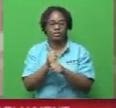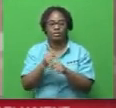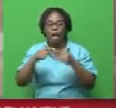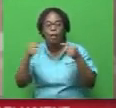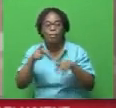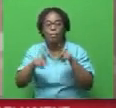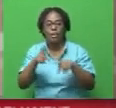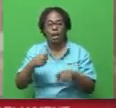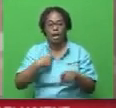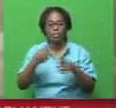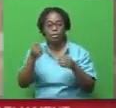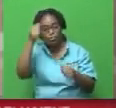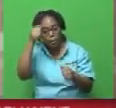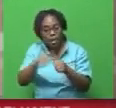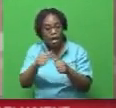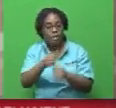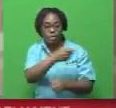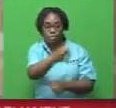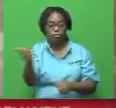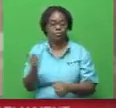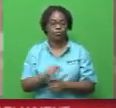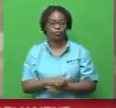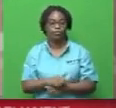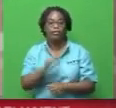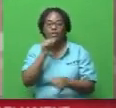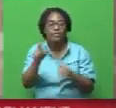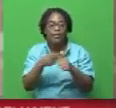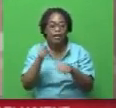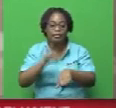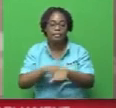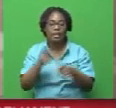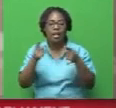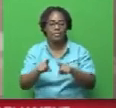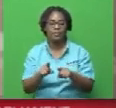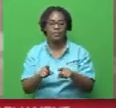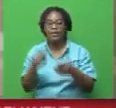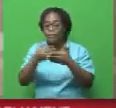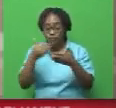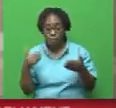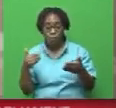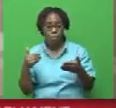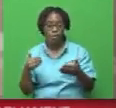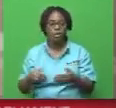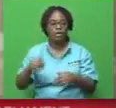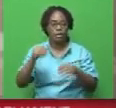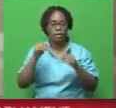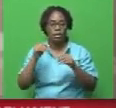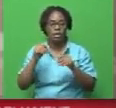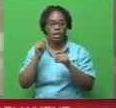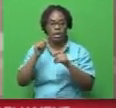first time. And earlier this year, with the collapse in the Privy Council, having to quash the